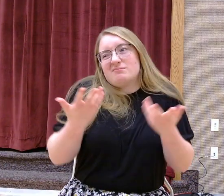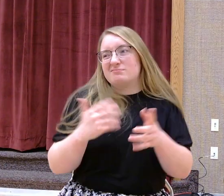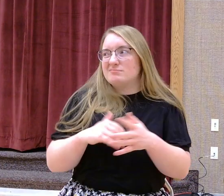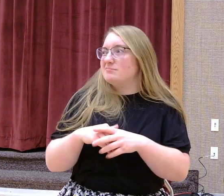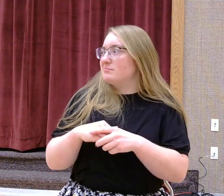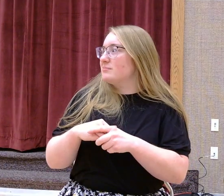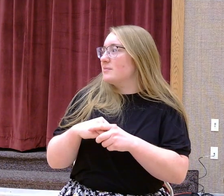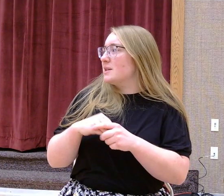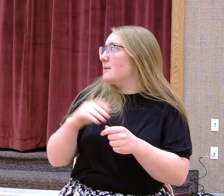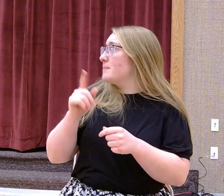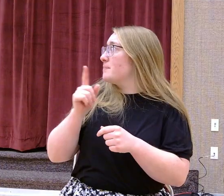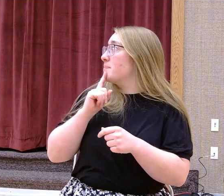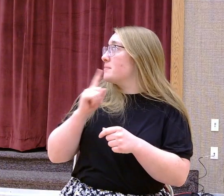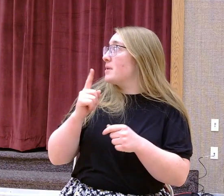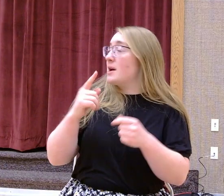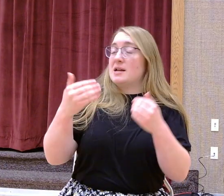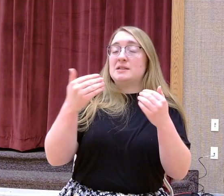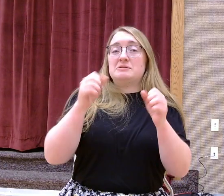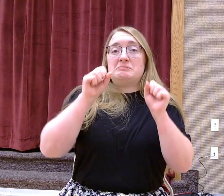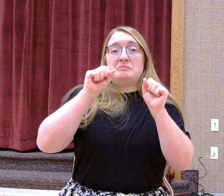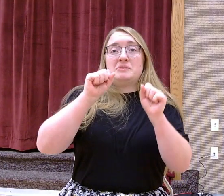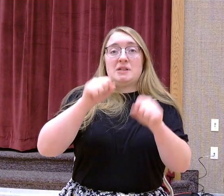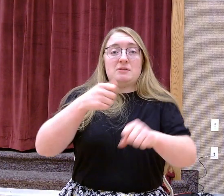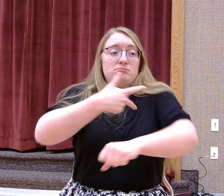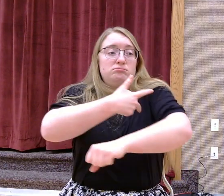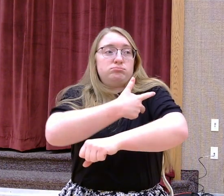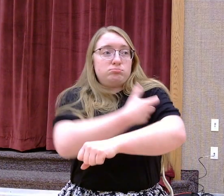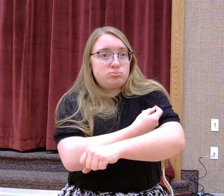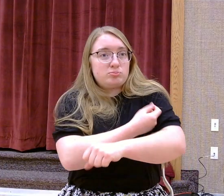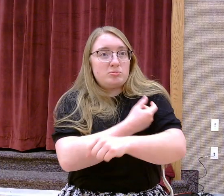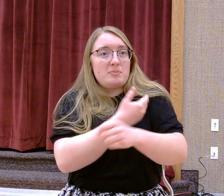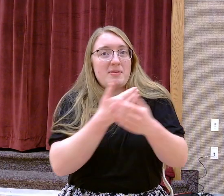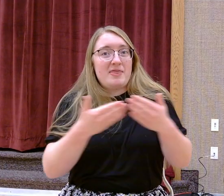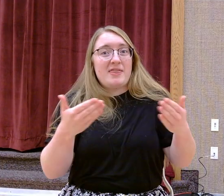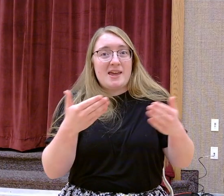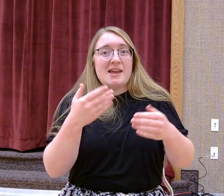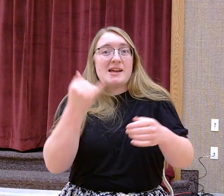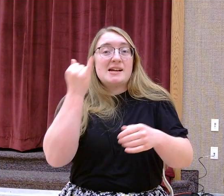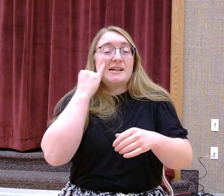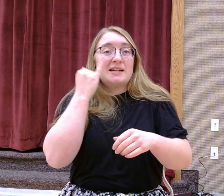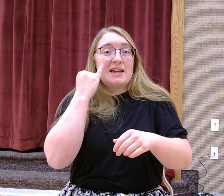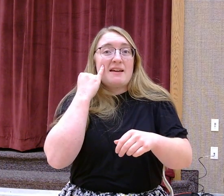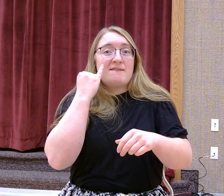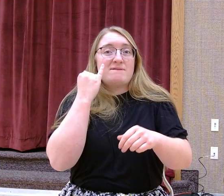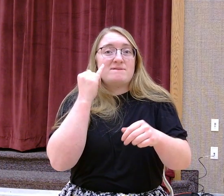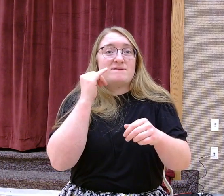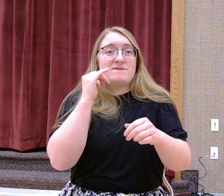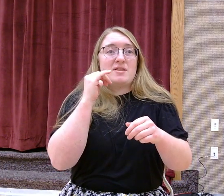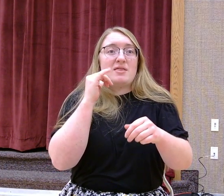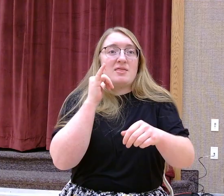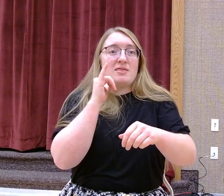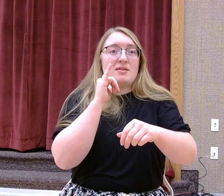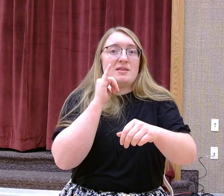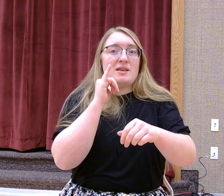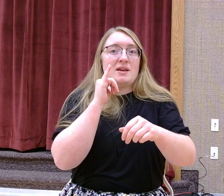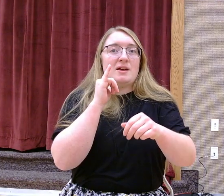they actually inject something into a wound. If it's a penetrating wound, that is actually a clotting foam that'll fill up and stop the bleed